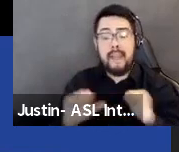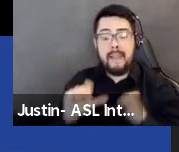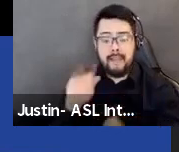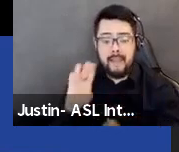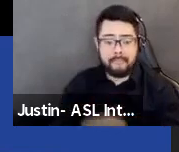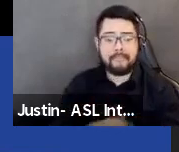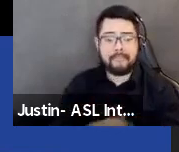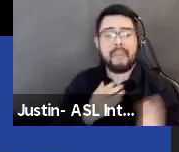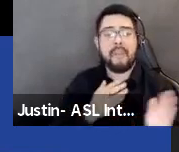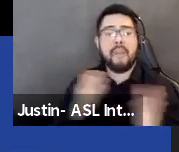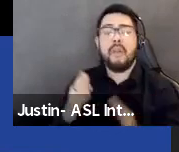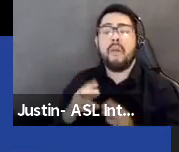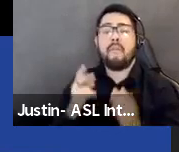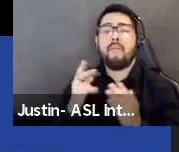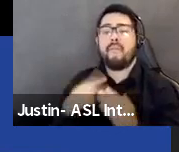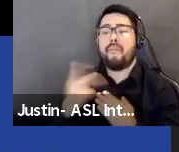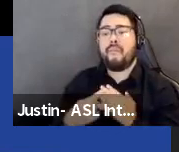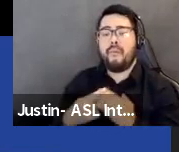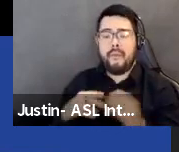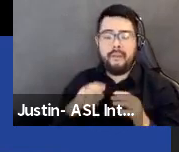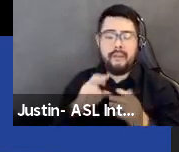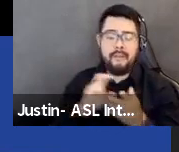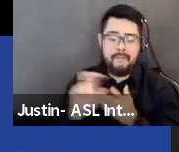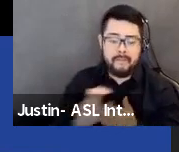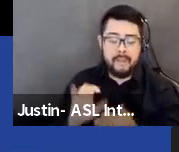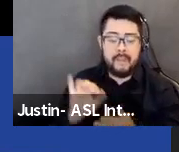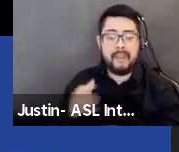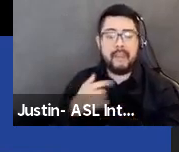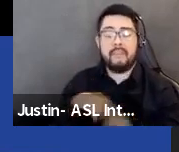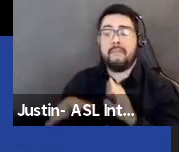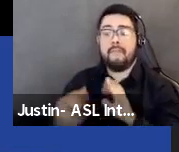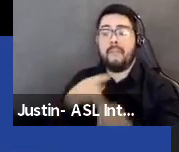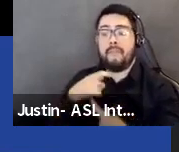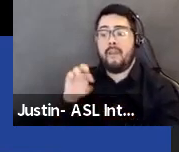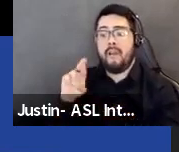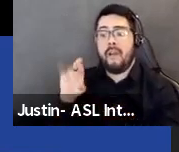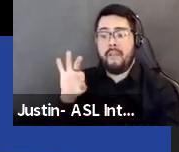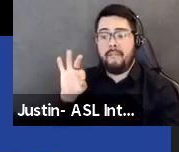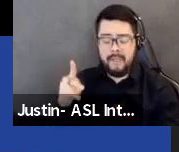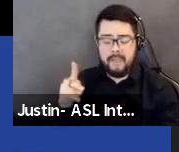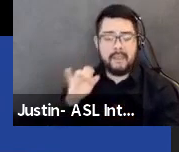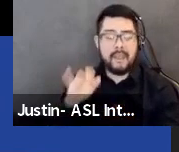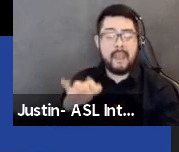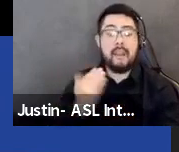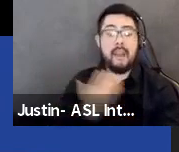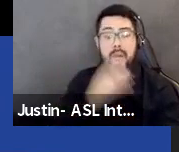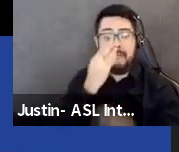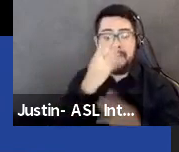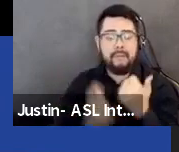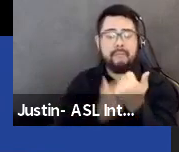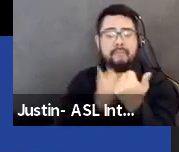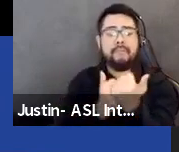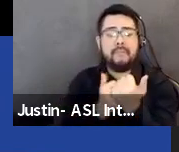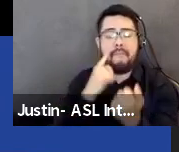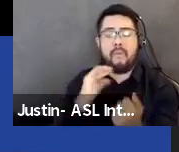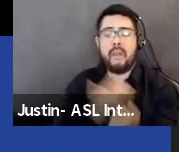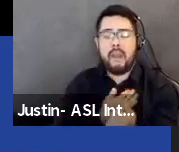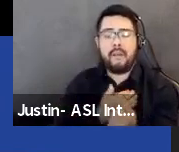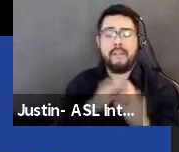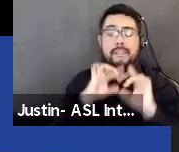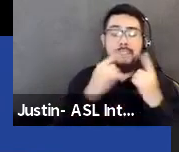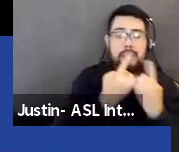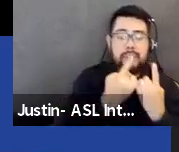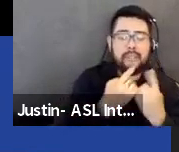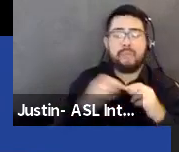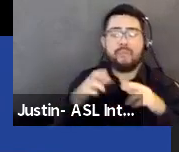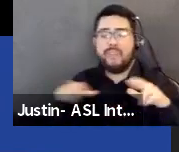initiatives inclusive of schools selected by the rfp as supported by the data of the district's annual regional regional